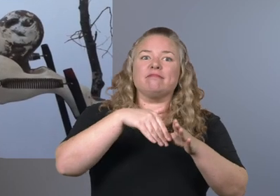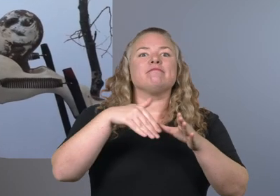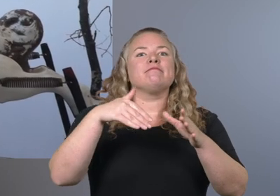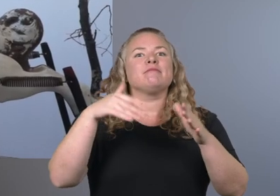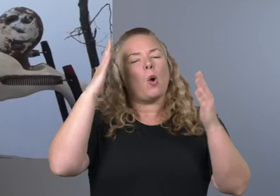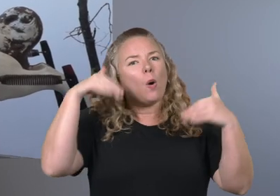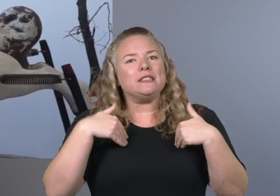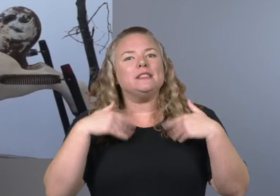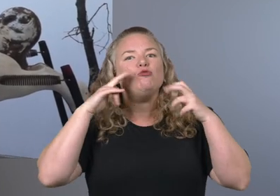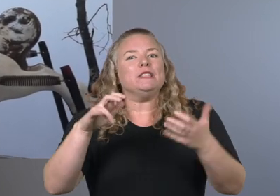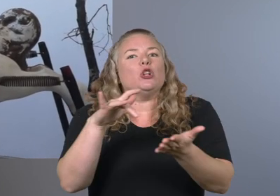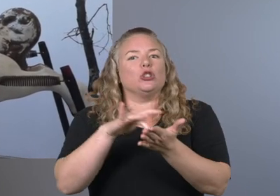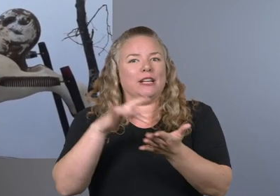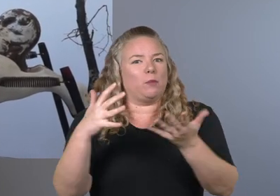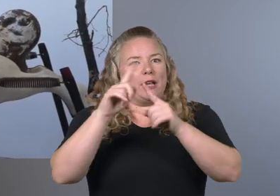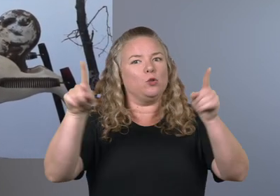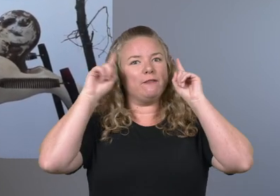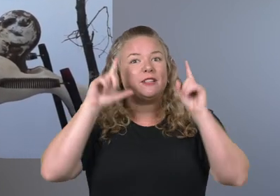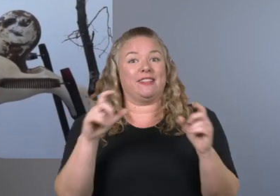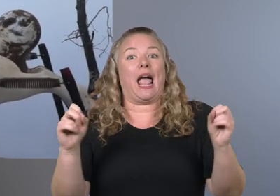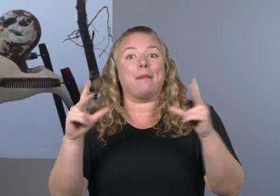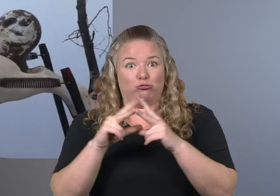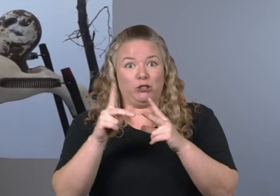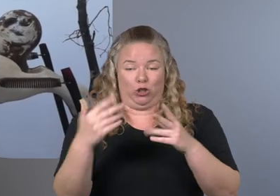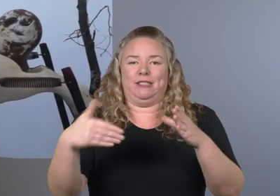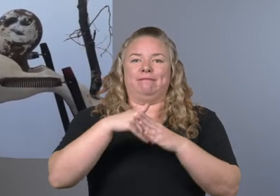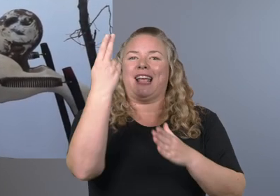in residence at the Autism Research Centre at the University of Cambridge.